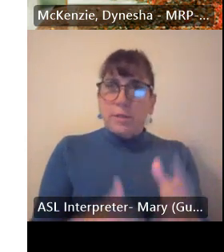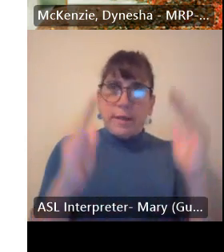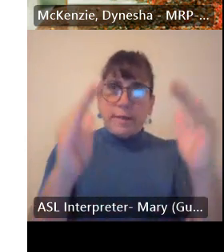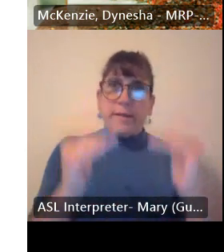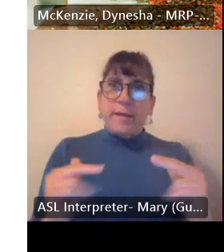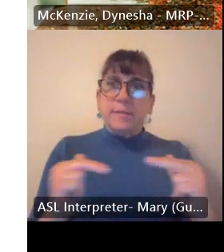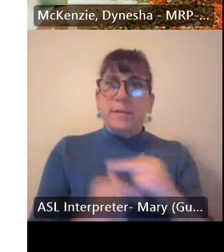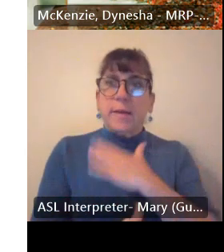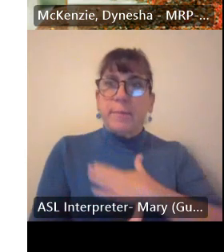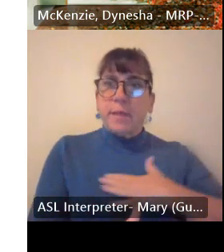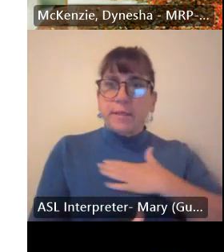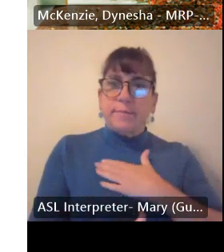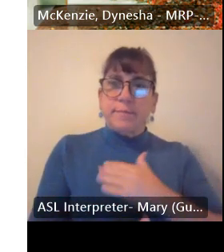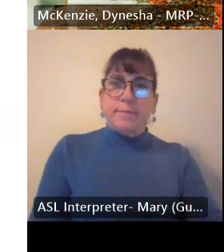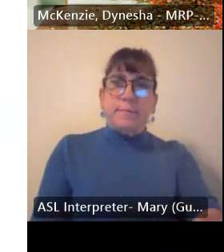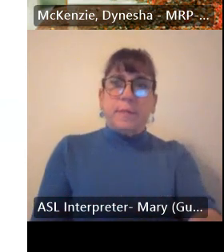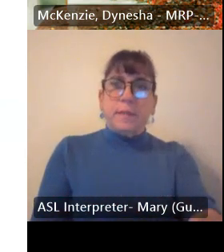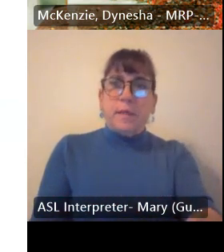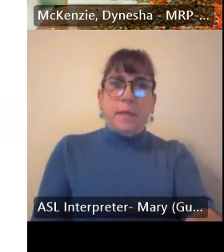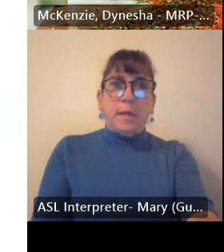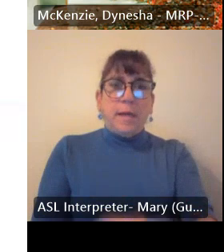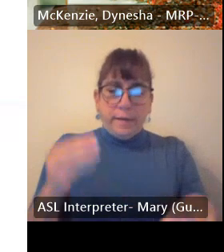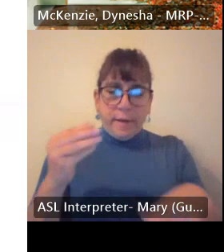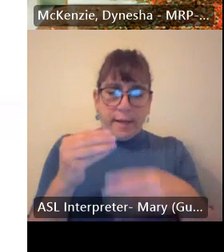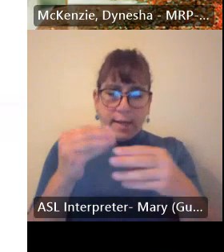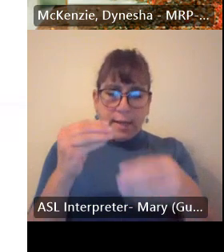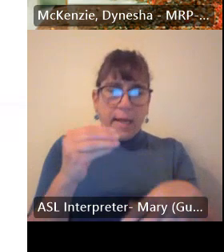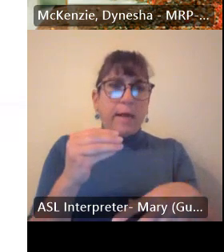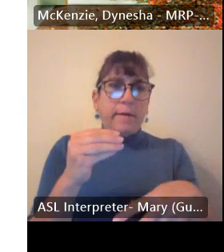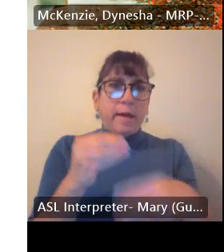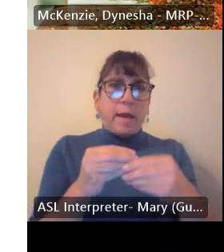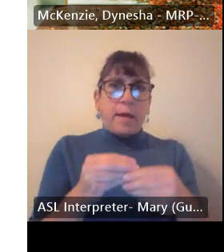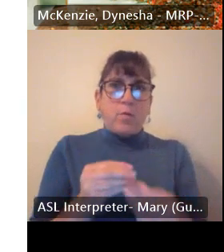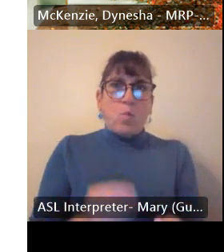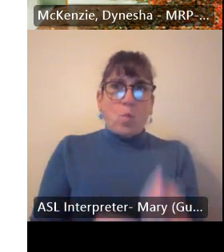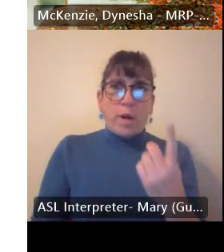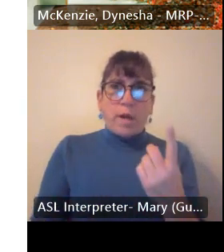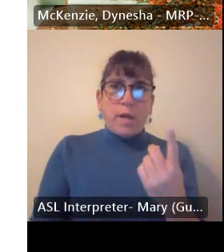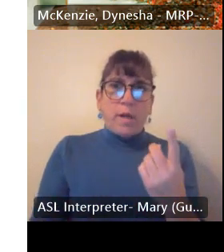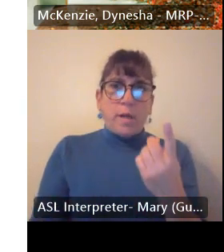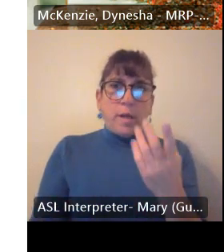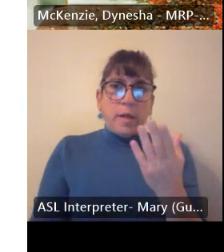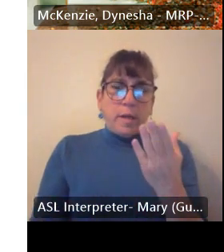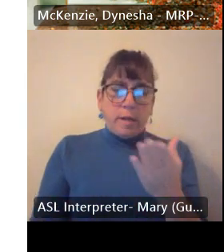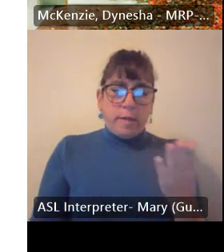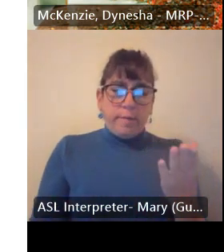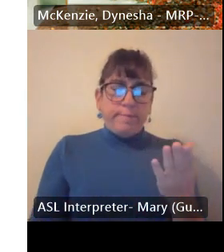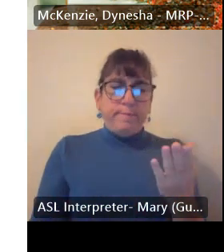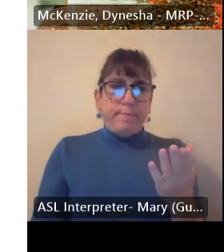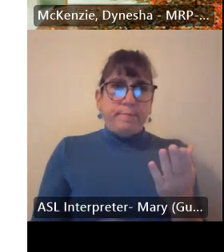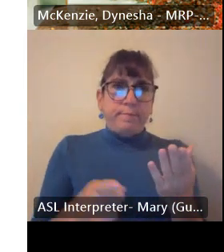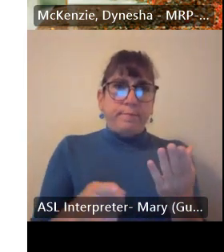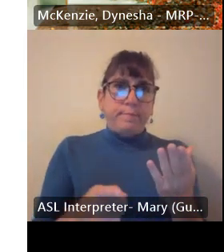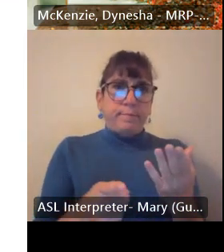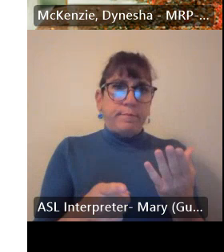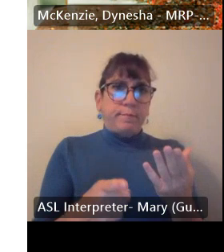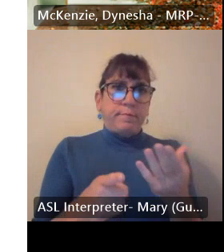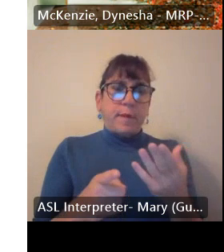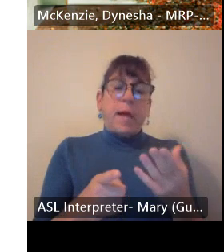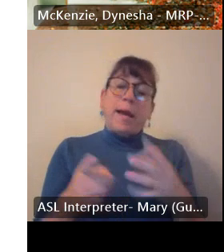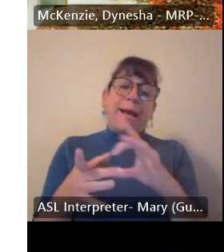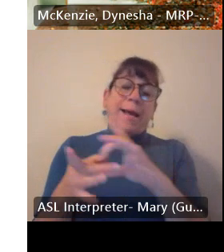please. Hey, if I could add just one bit Oh, to that sorry, slide. go ahead. Yes, please. I just put the link to A11 in the chat.